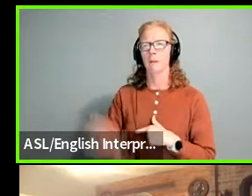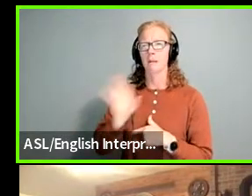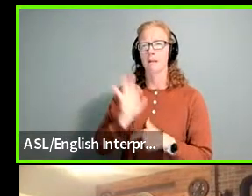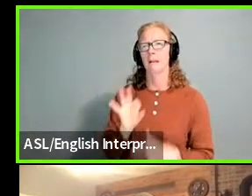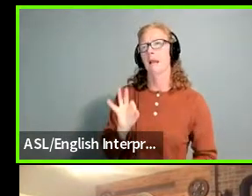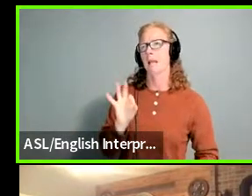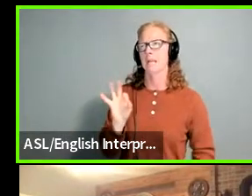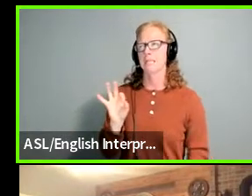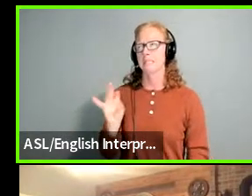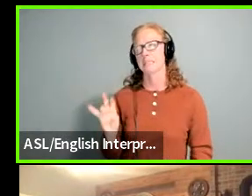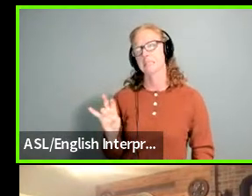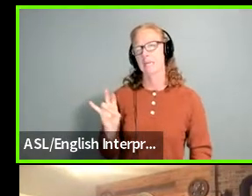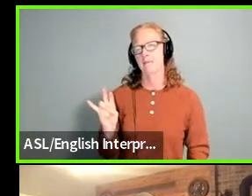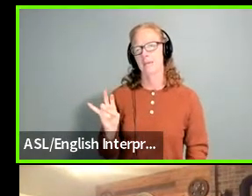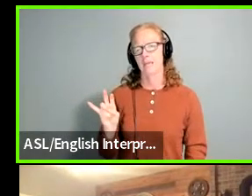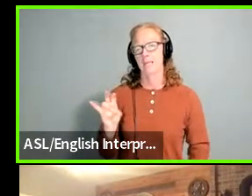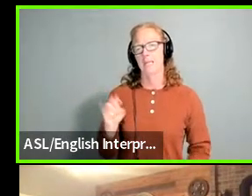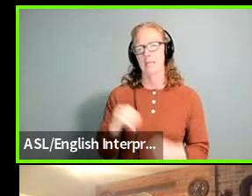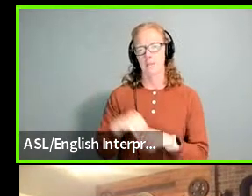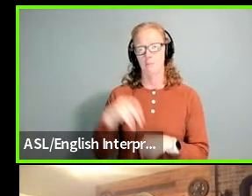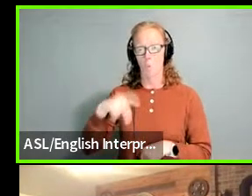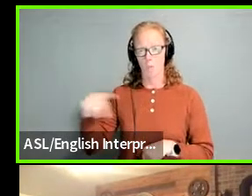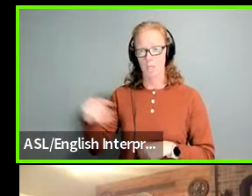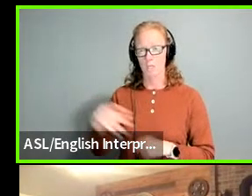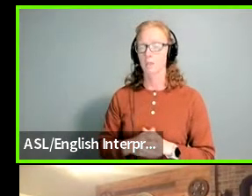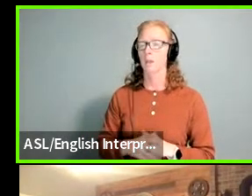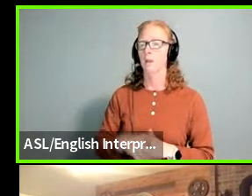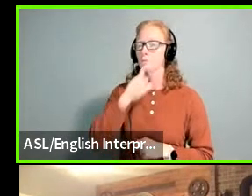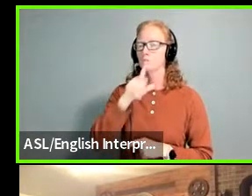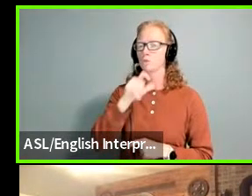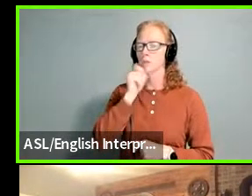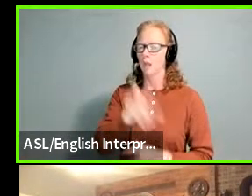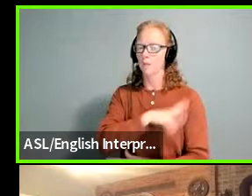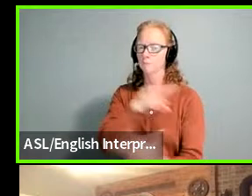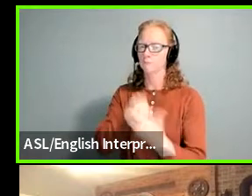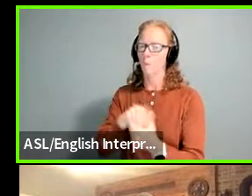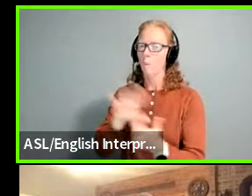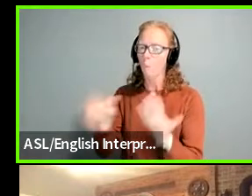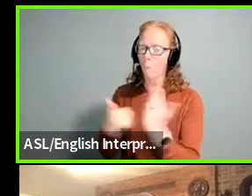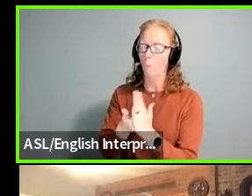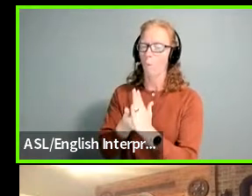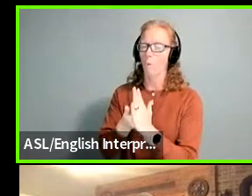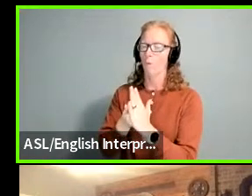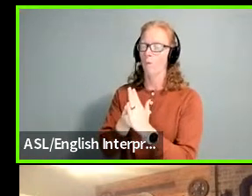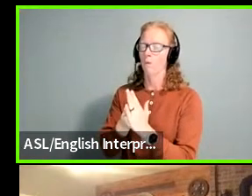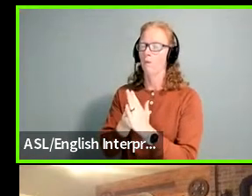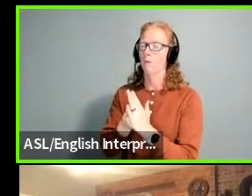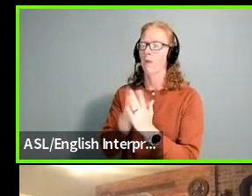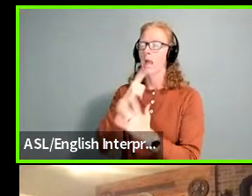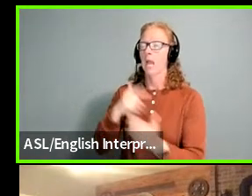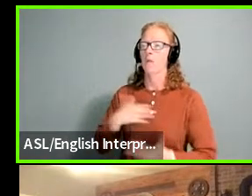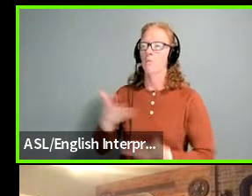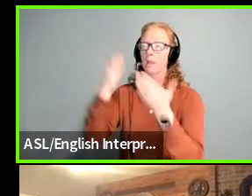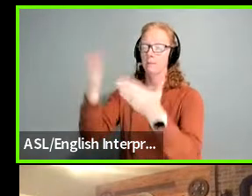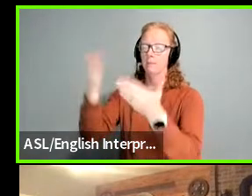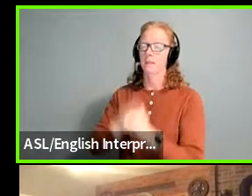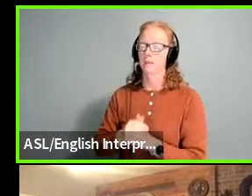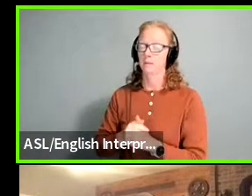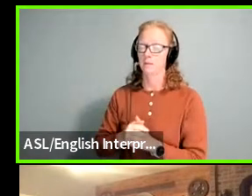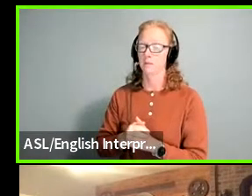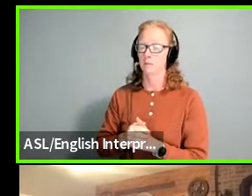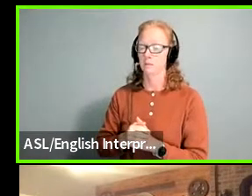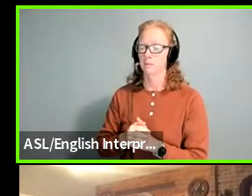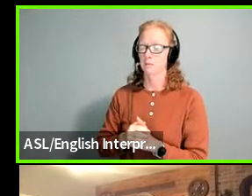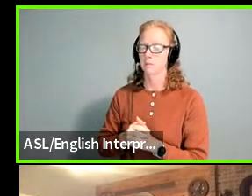97 neighborhood associations in Portland, I'm sure you haven't hit them all. So I would like to recommend you reach out to the